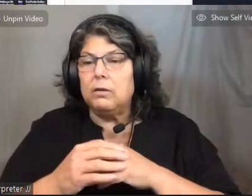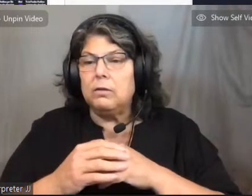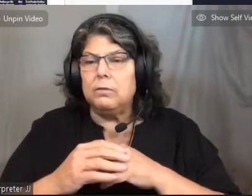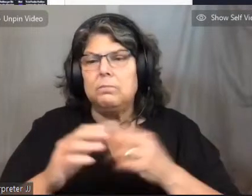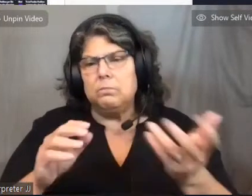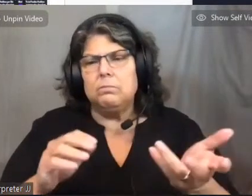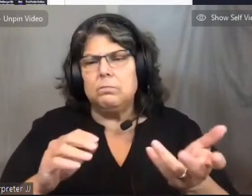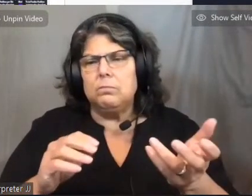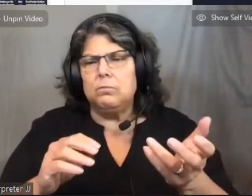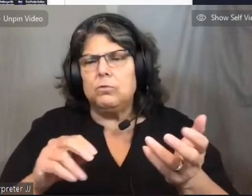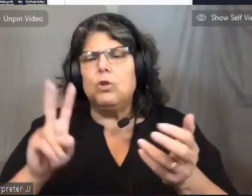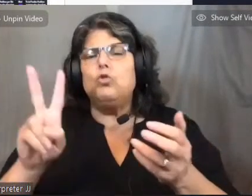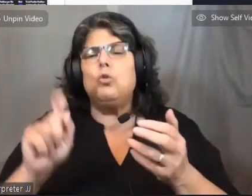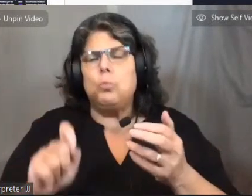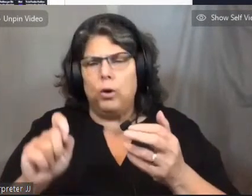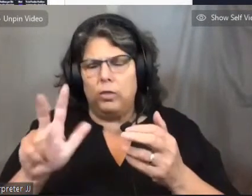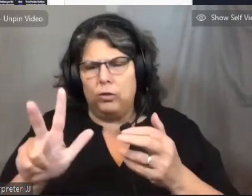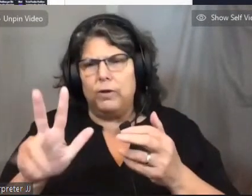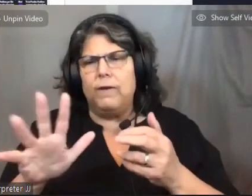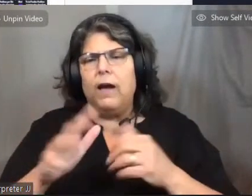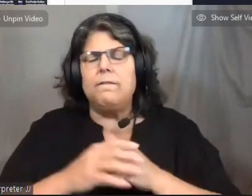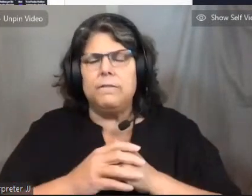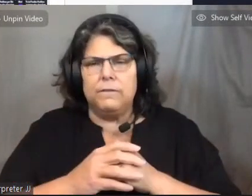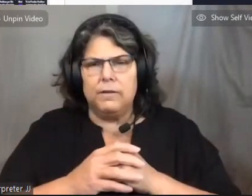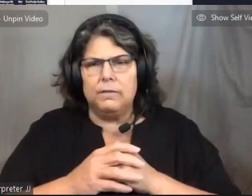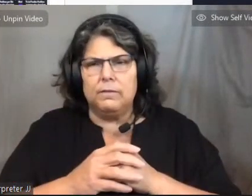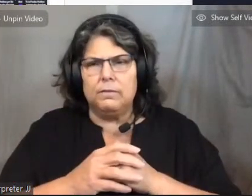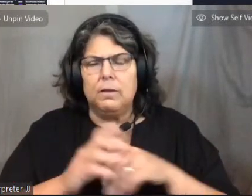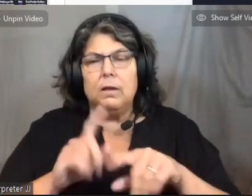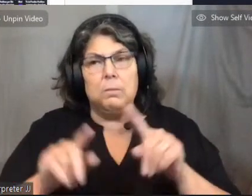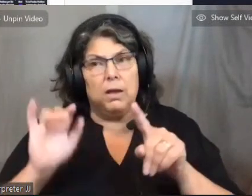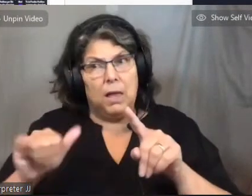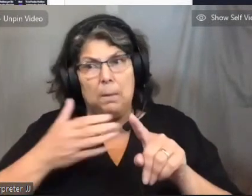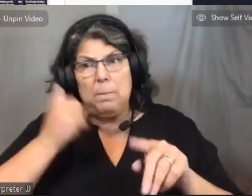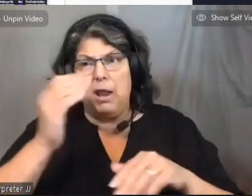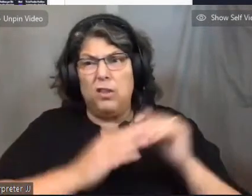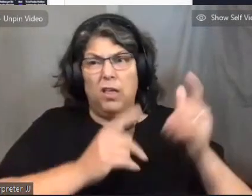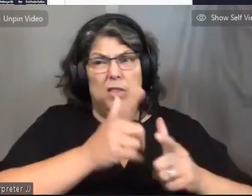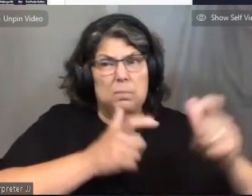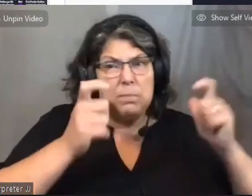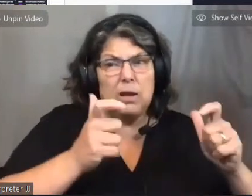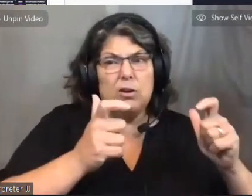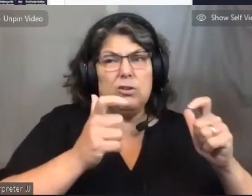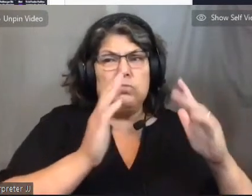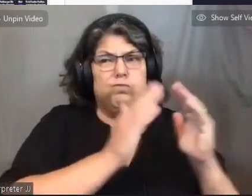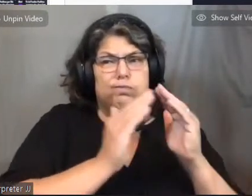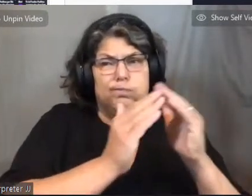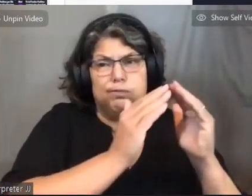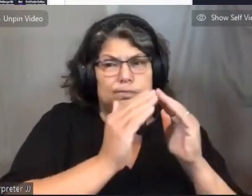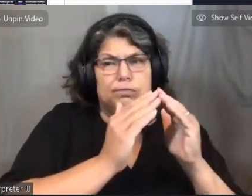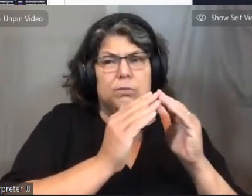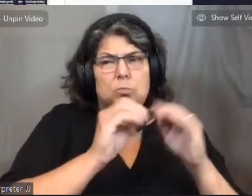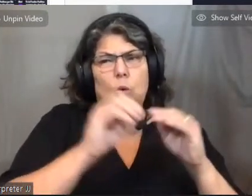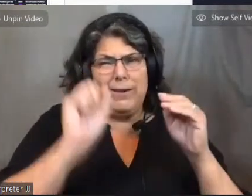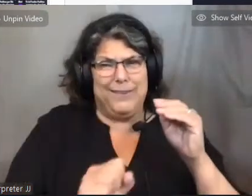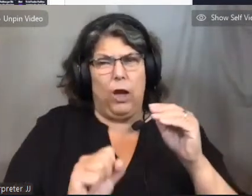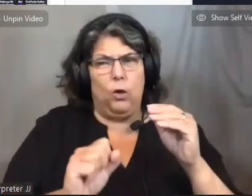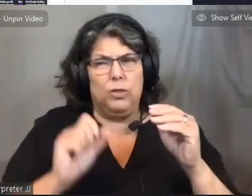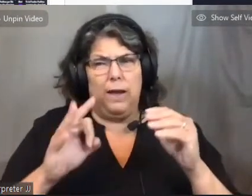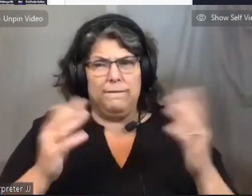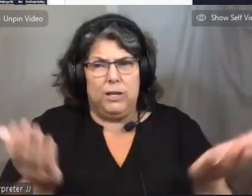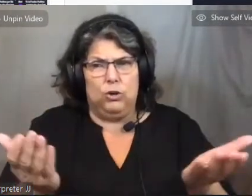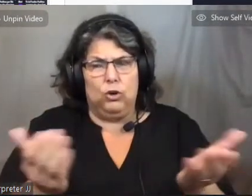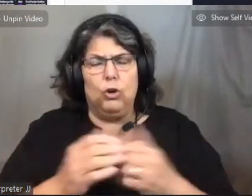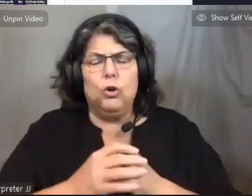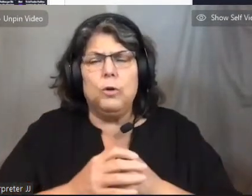but significantly lower than the larger, more heavily populated areas to the south of us. So we